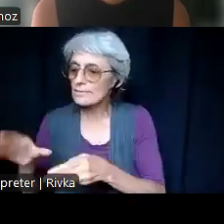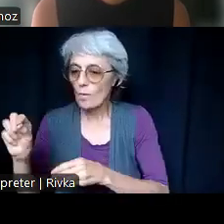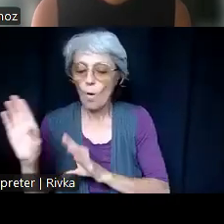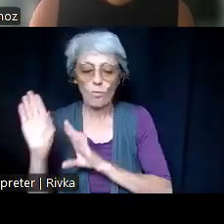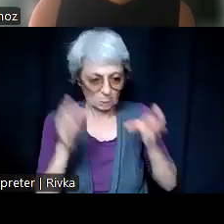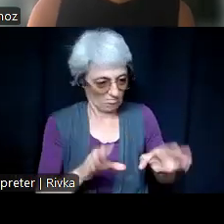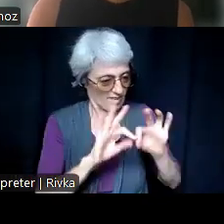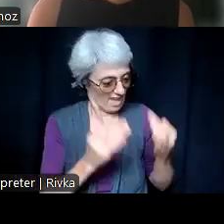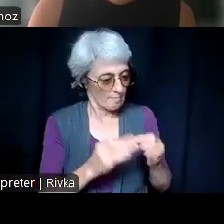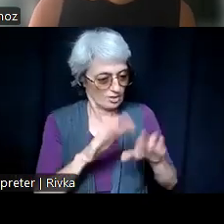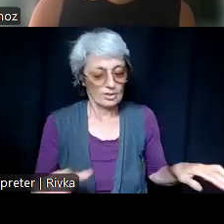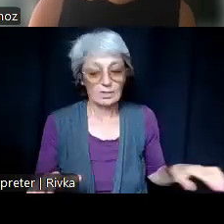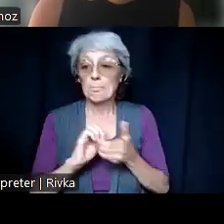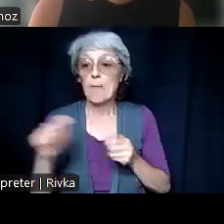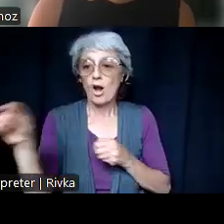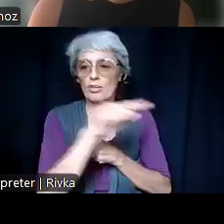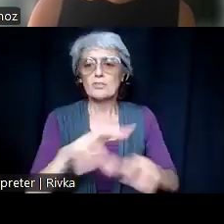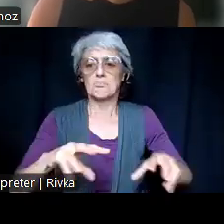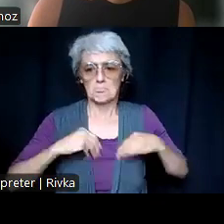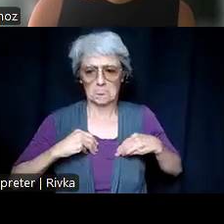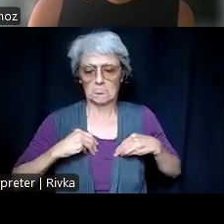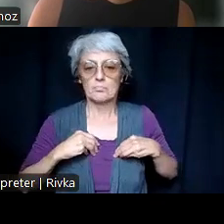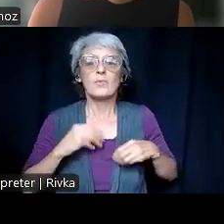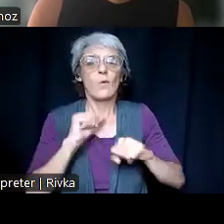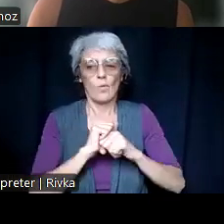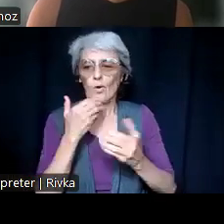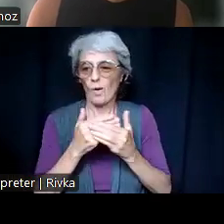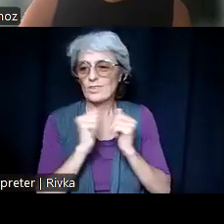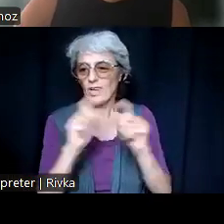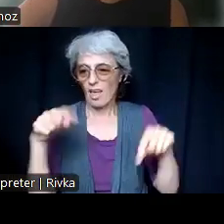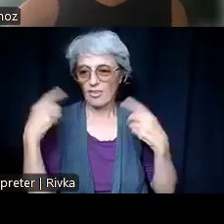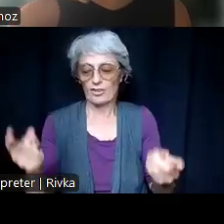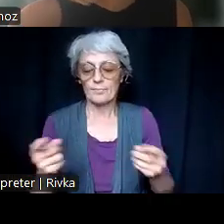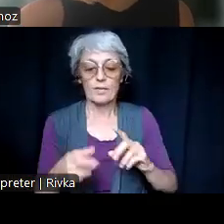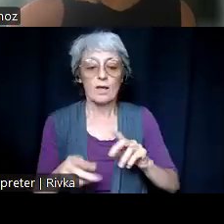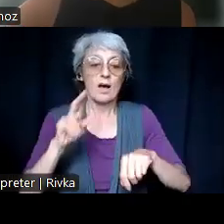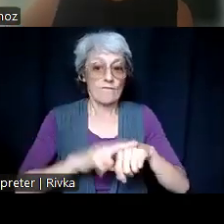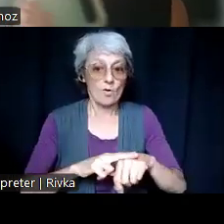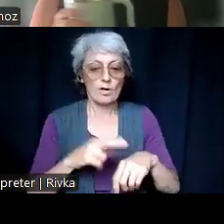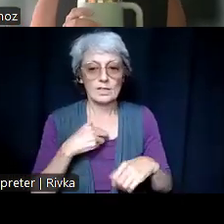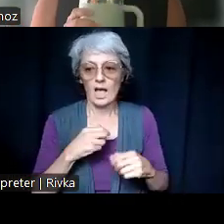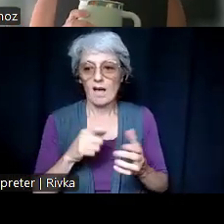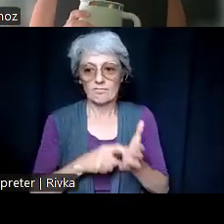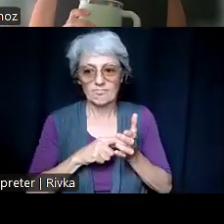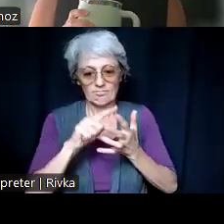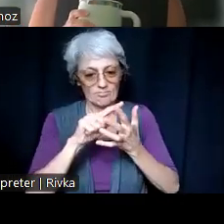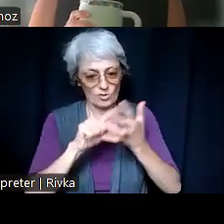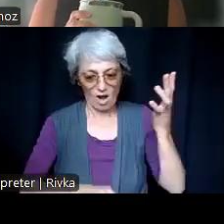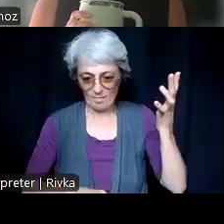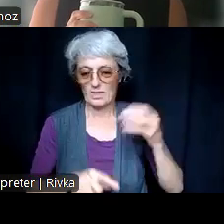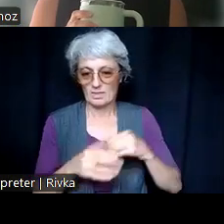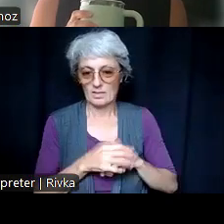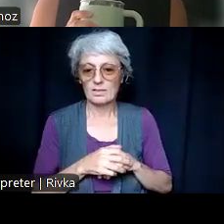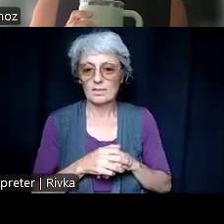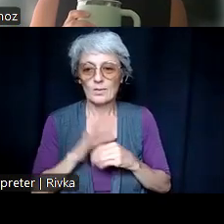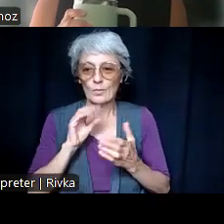that. So they've worked well together. We, of course, have strong requirements in our contractual agreements with